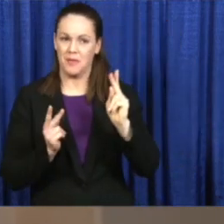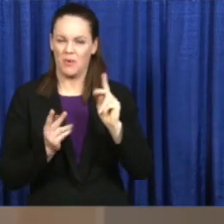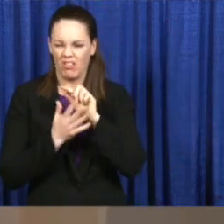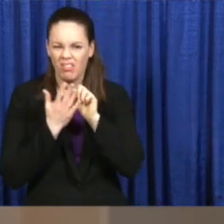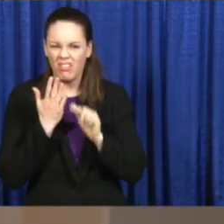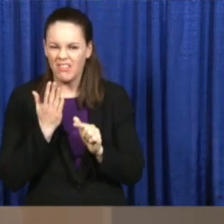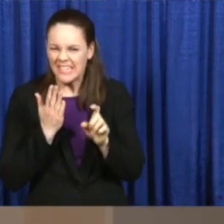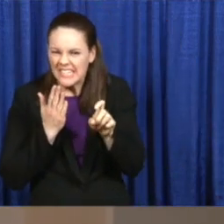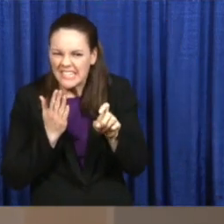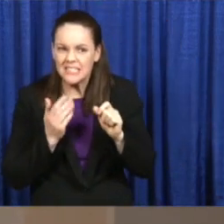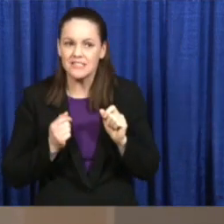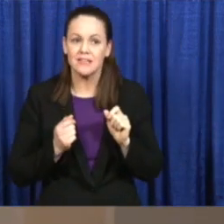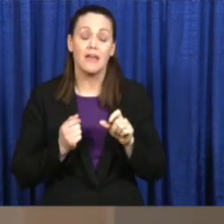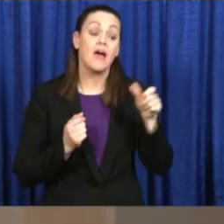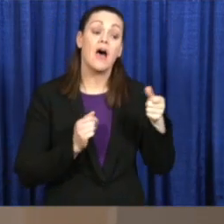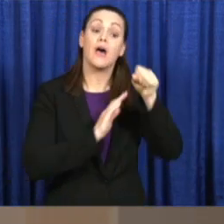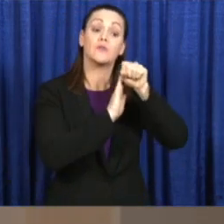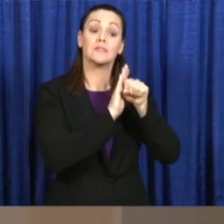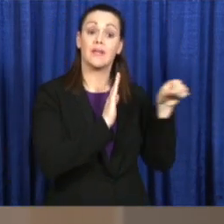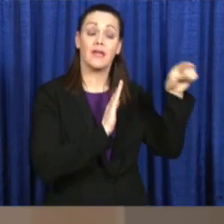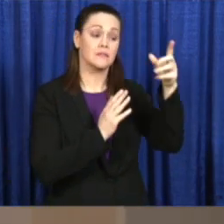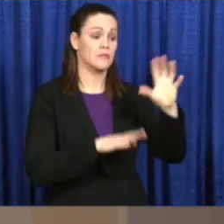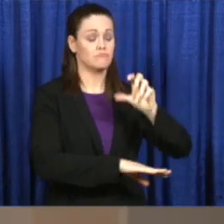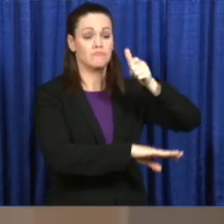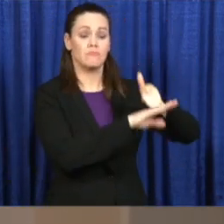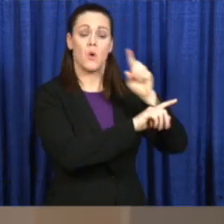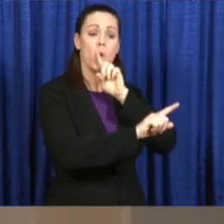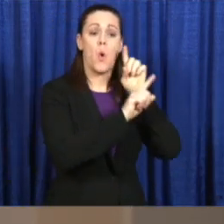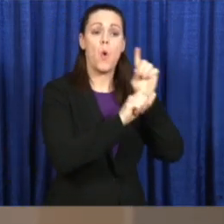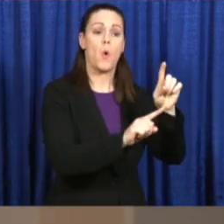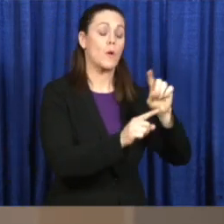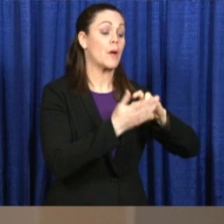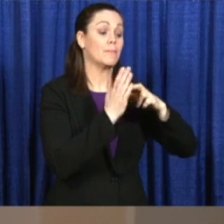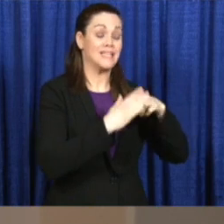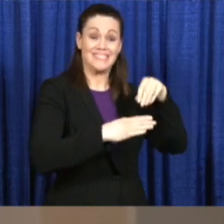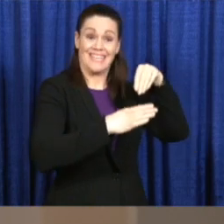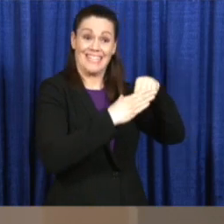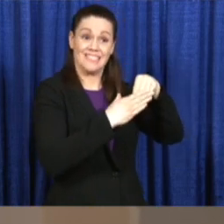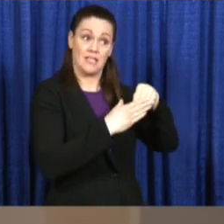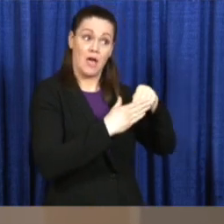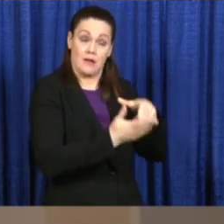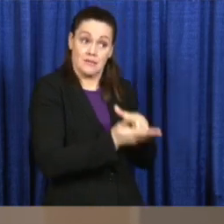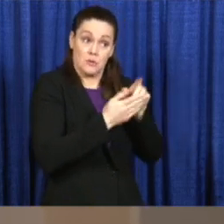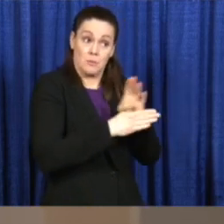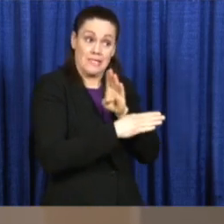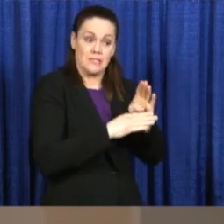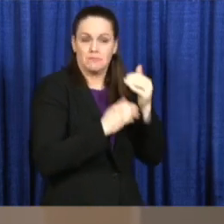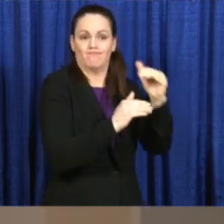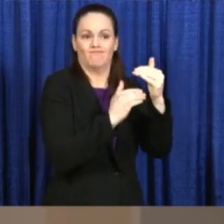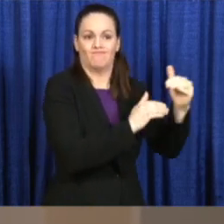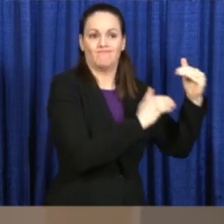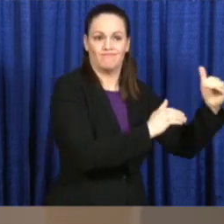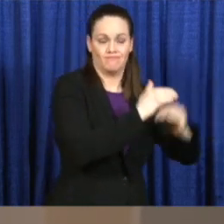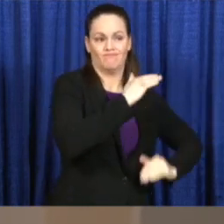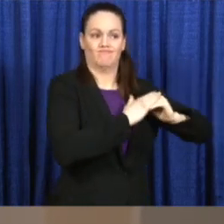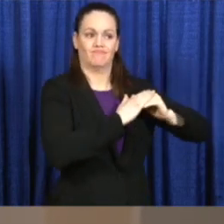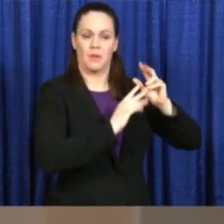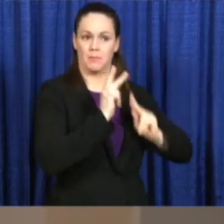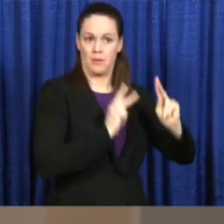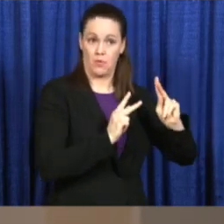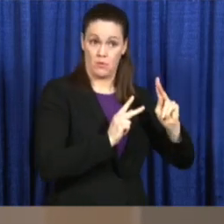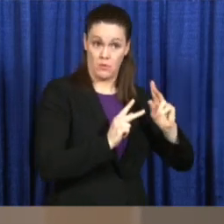states have issued orders limiting the number of people that can be inside those essential stores at a time. Is that something that Ohio is looking